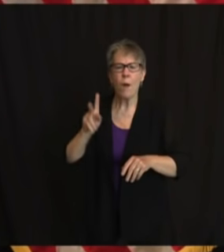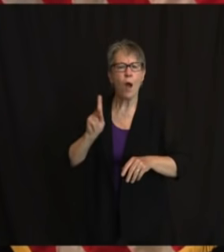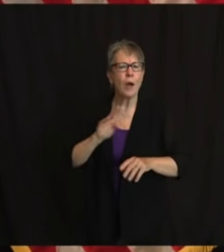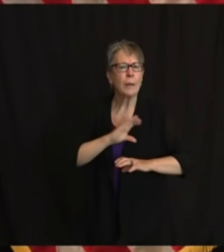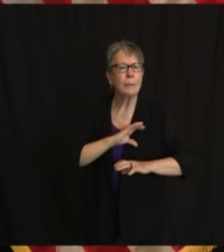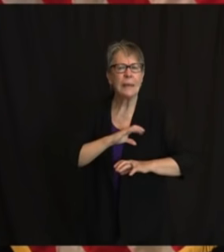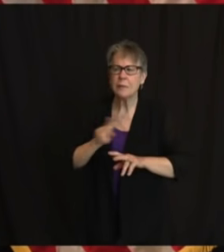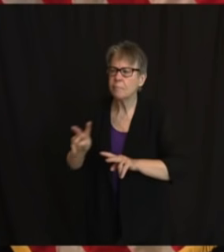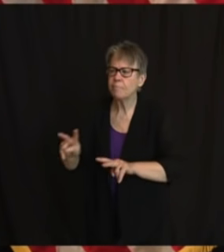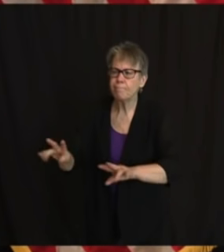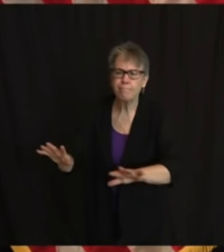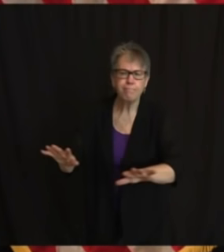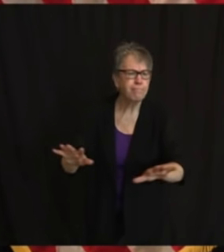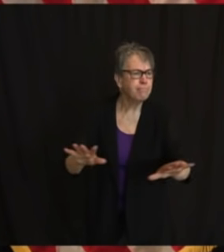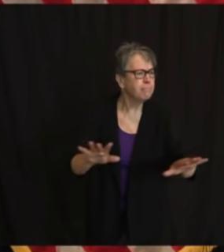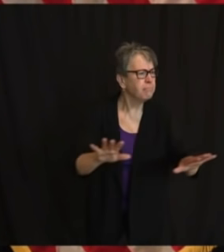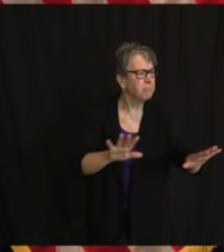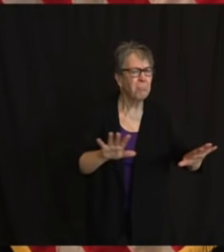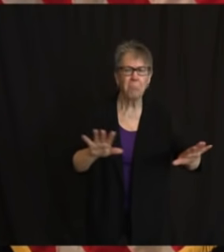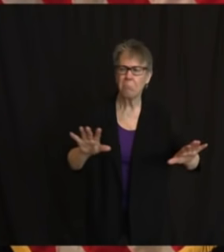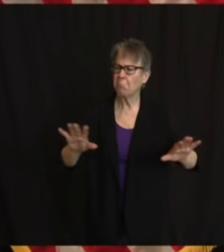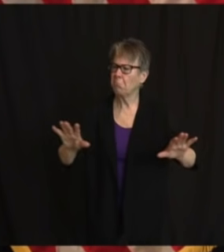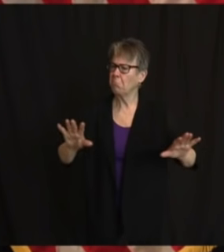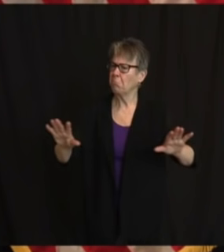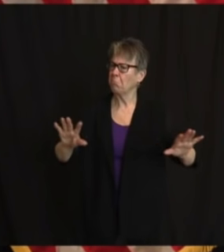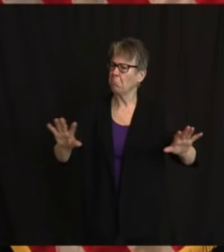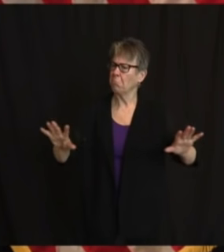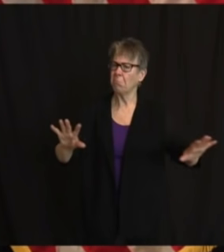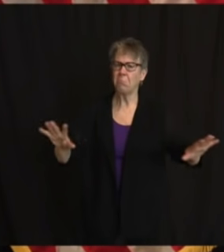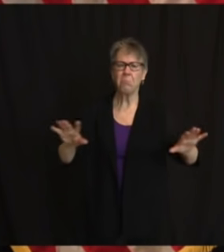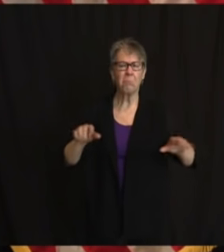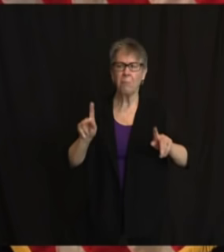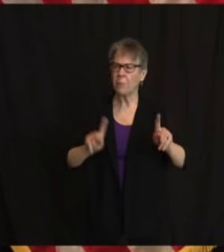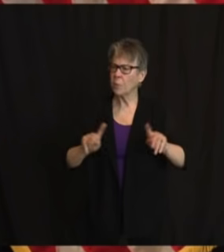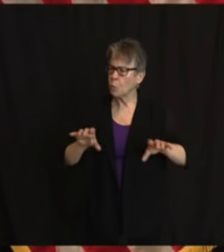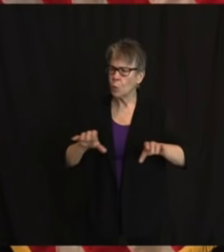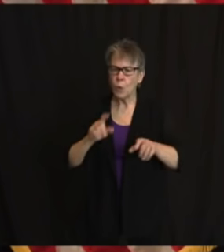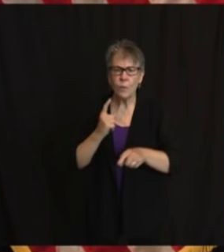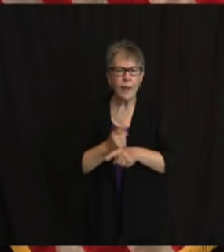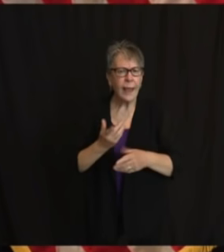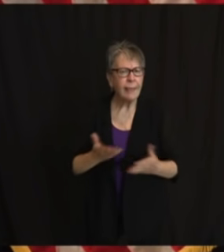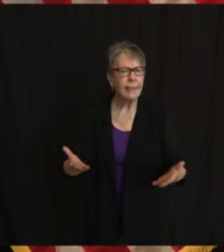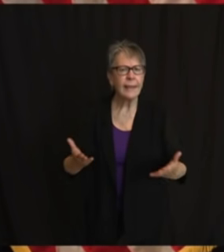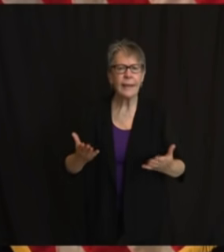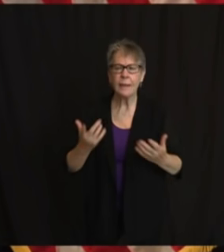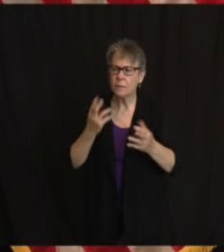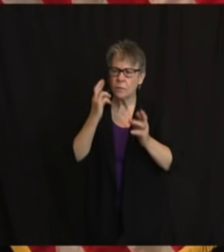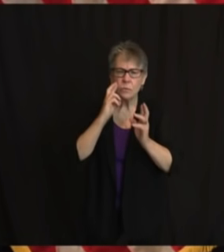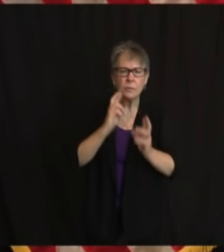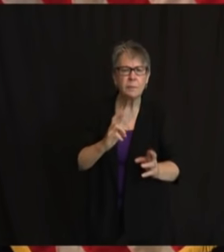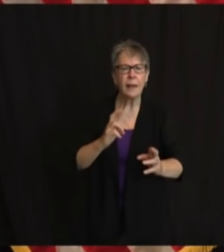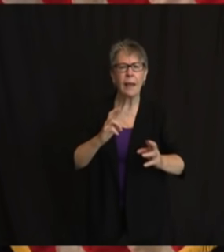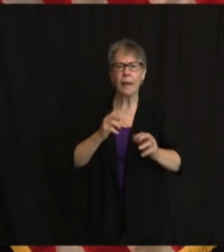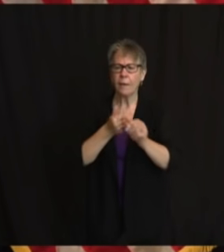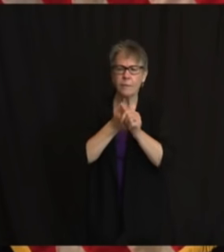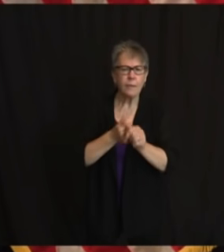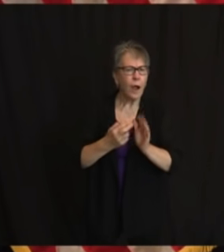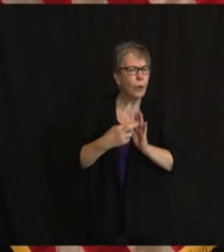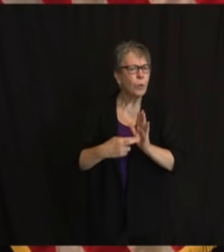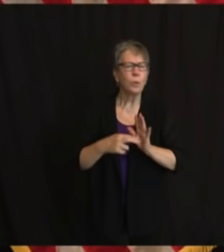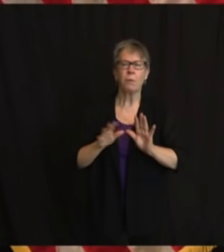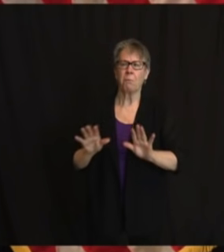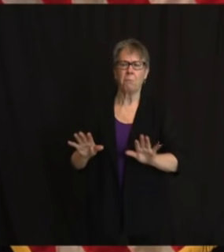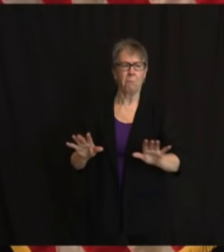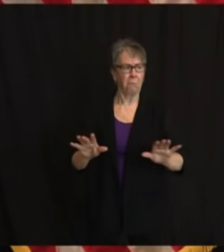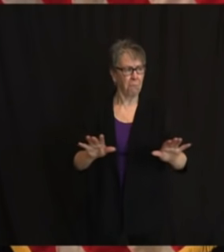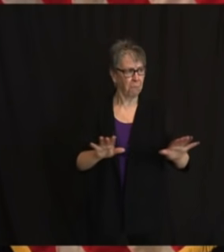down the state were really doing the right thing. And most importantly, you all were doing the right thing. We got to come back to you on masks. I'm